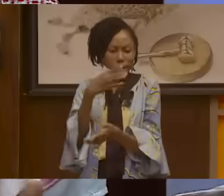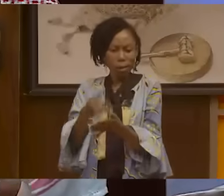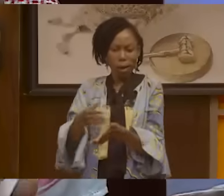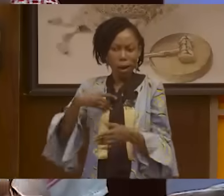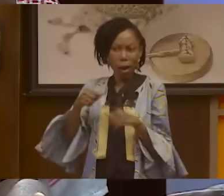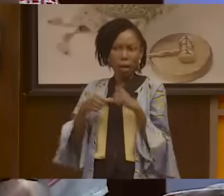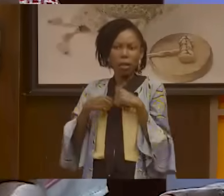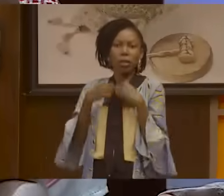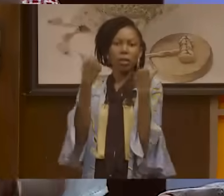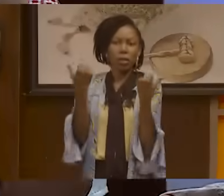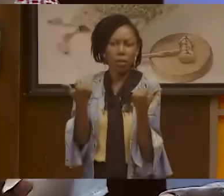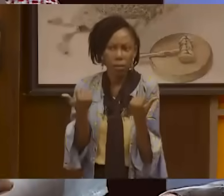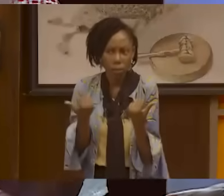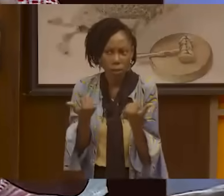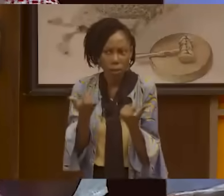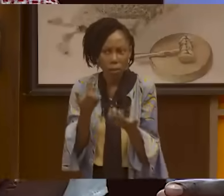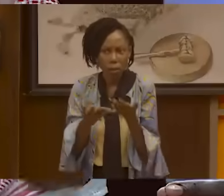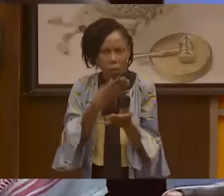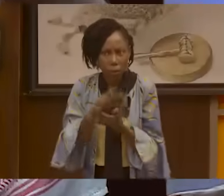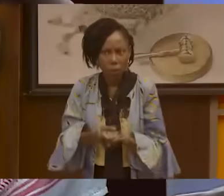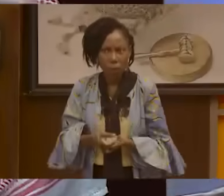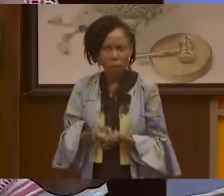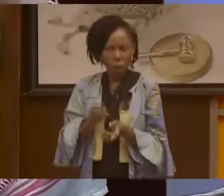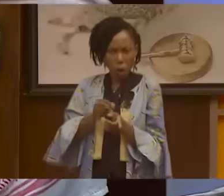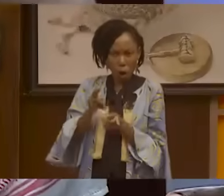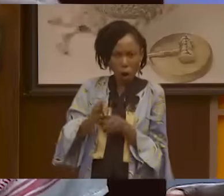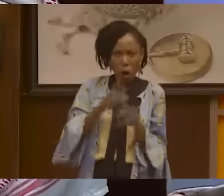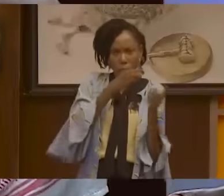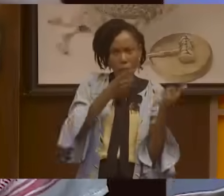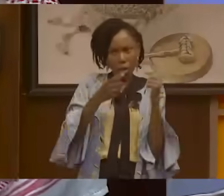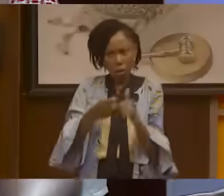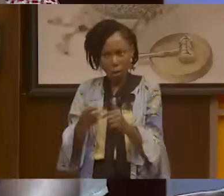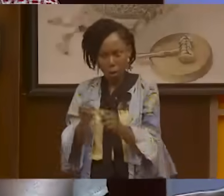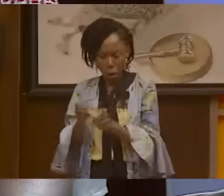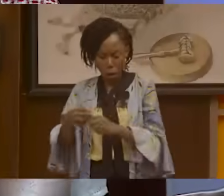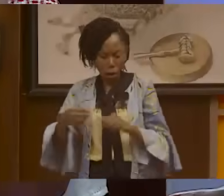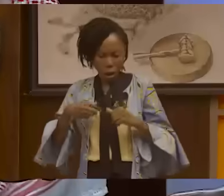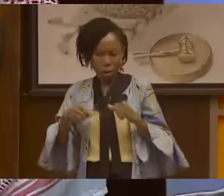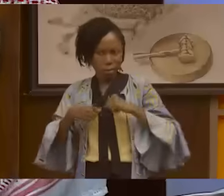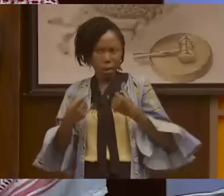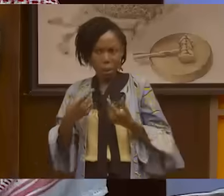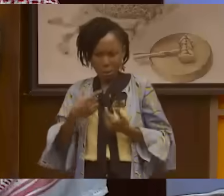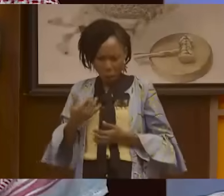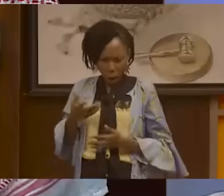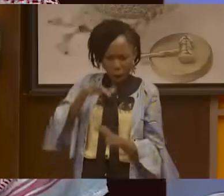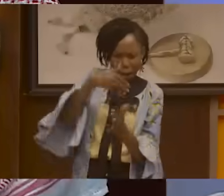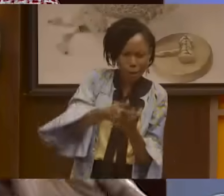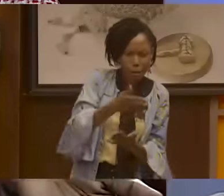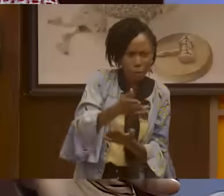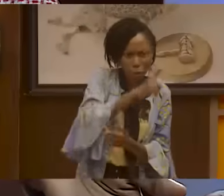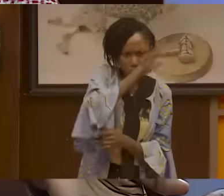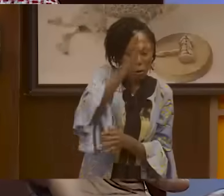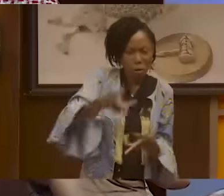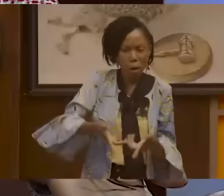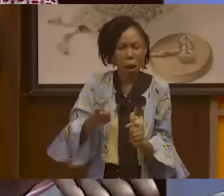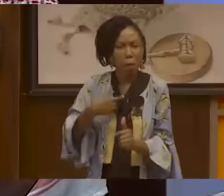that thing should be stated that, okay, she came. I mean, he came and I denied him of seeing the kids. But me, I came there. He never allowed me to see